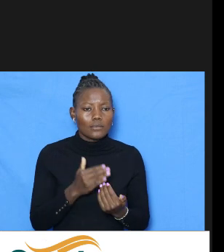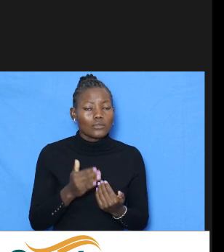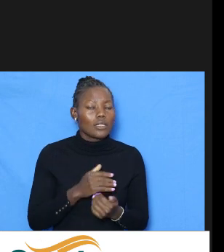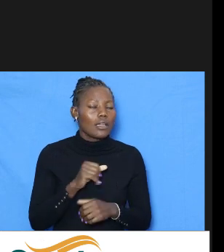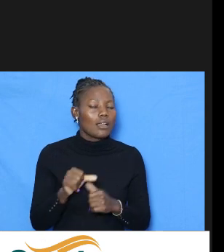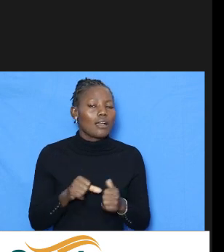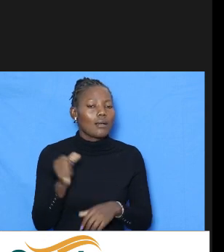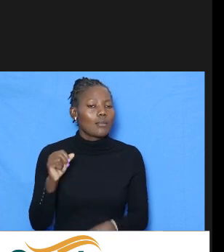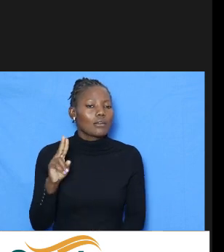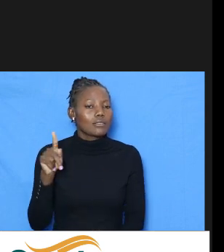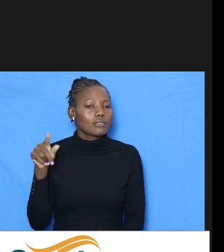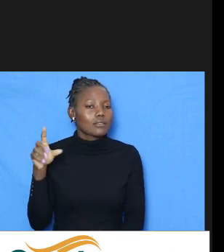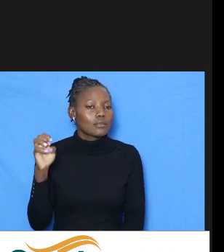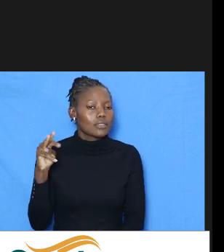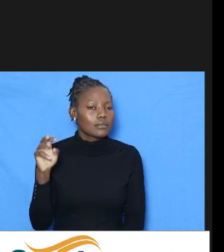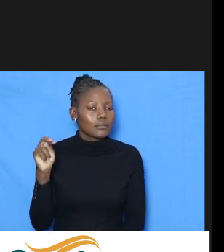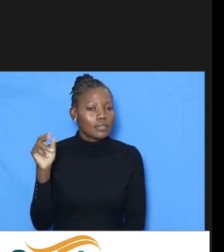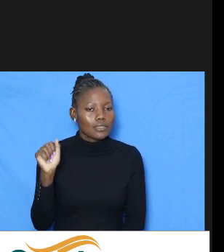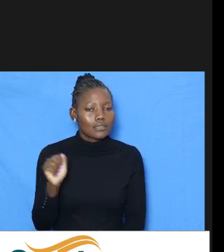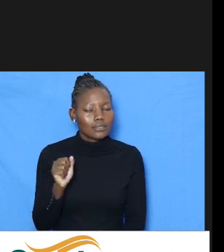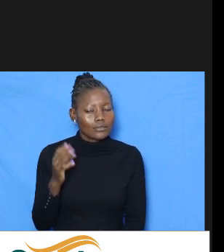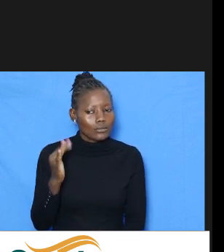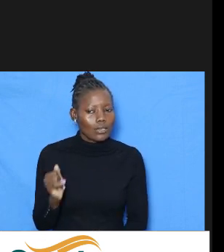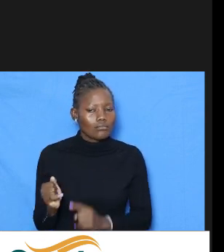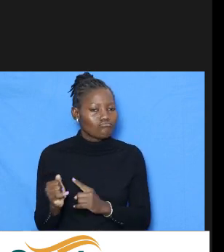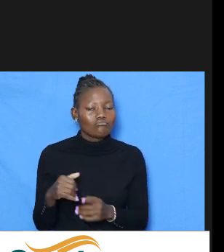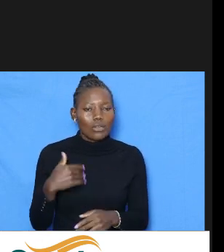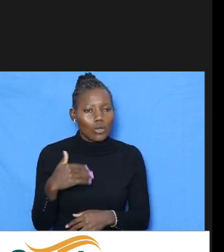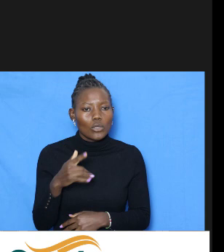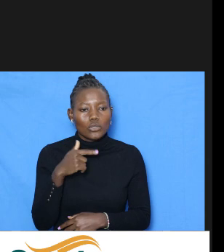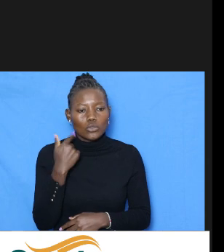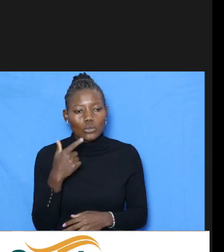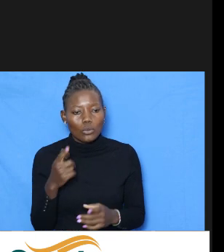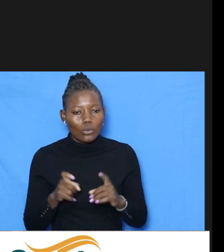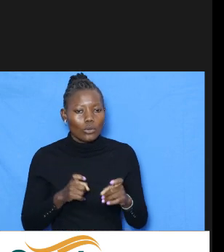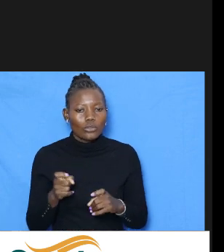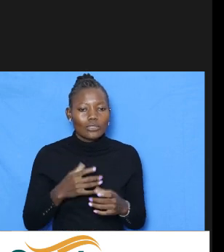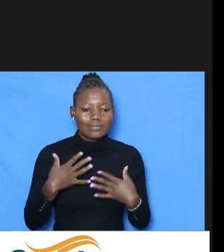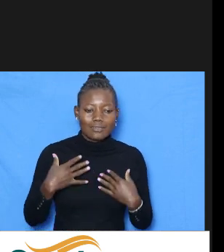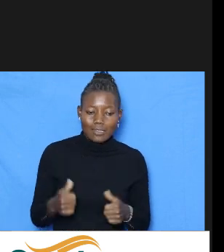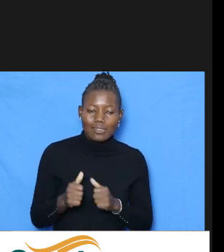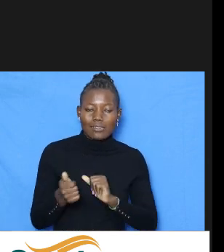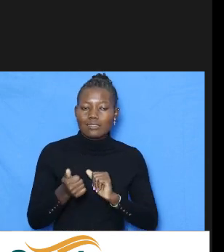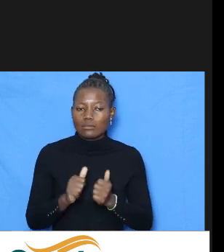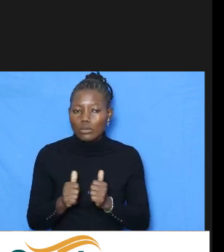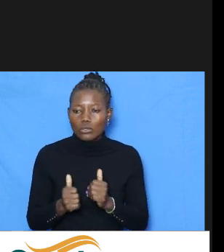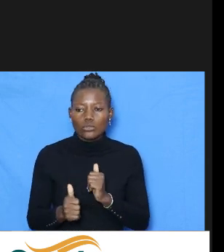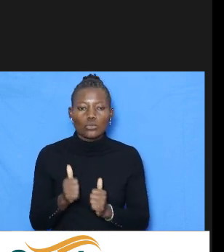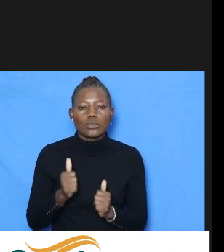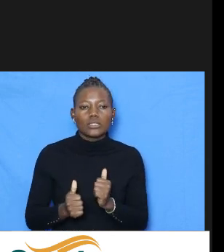supplements, because it's usually a back and forth, who regulates it? Is it the health side? Is it the sporting side?